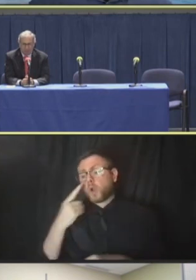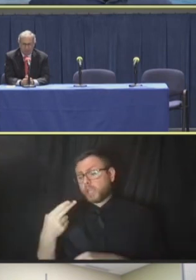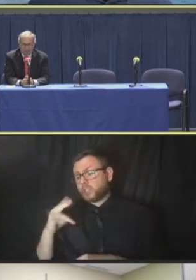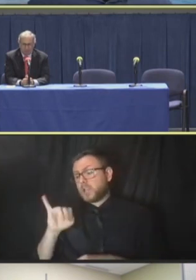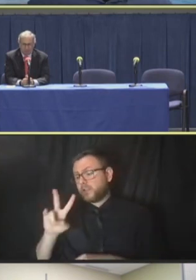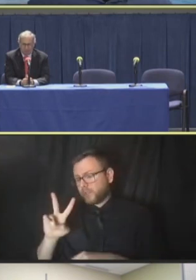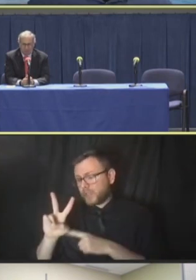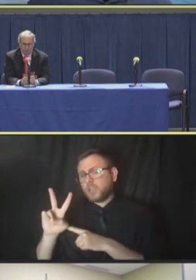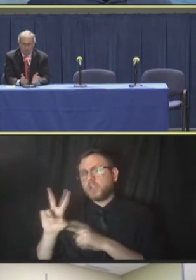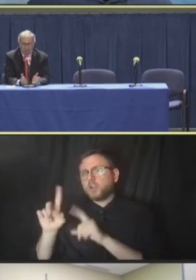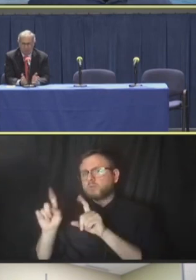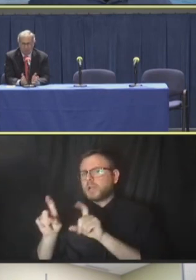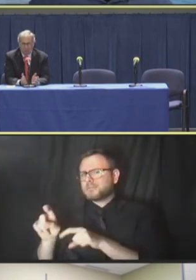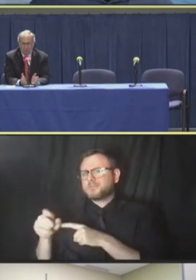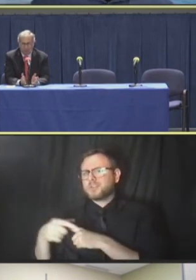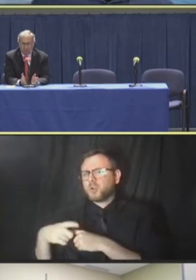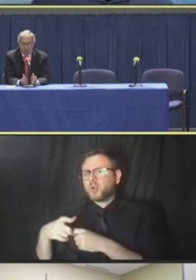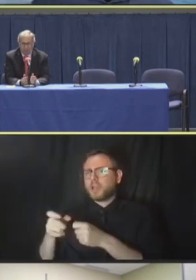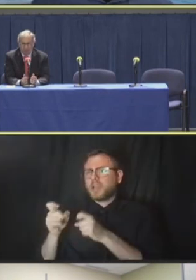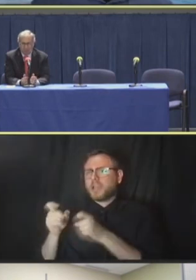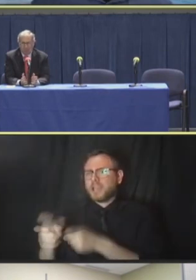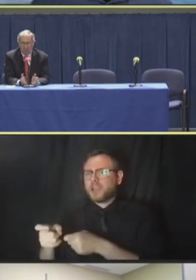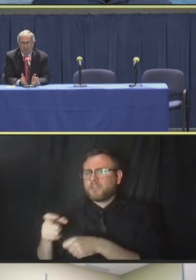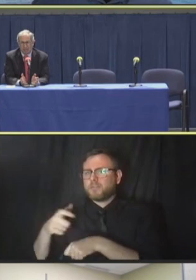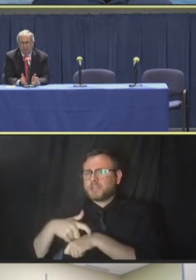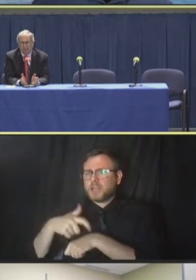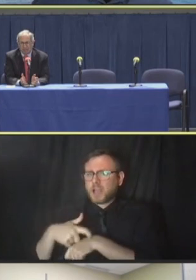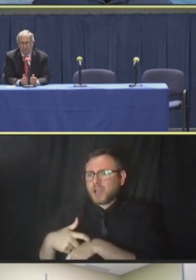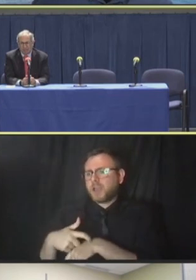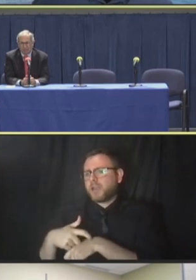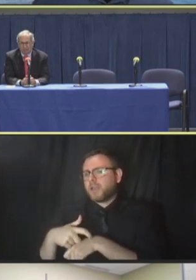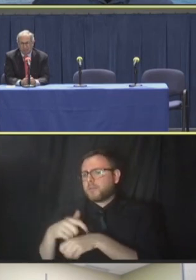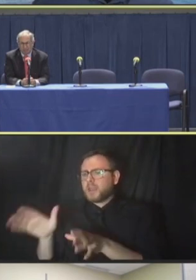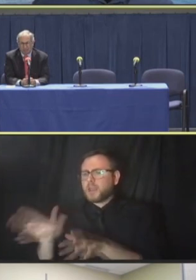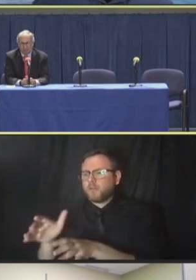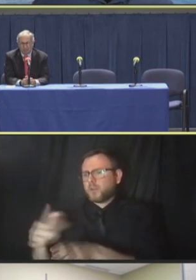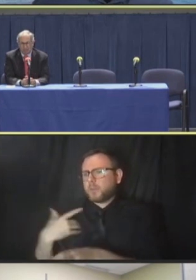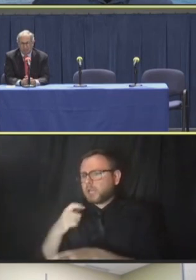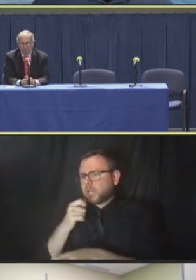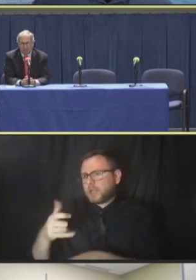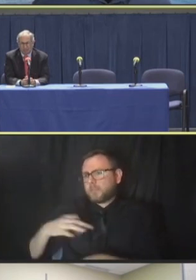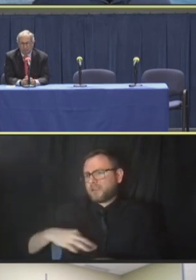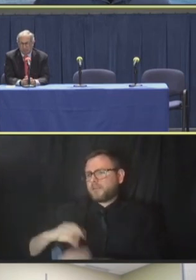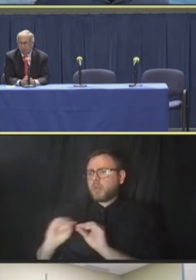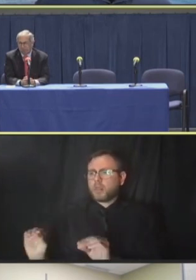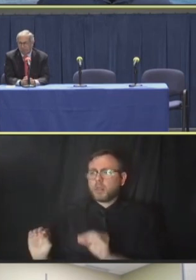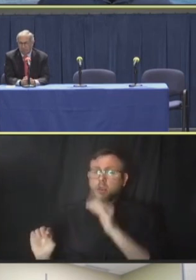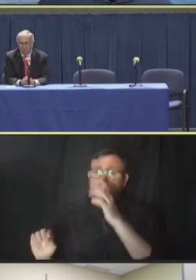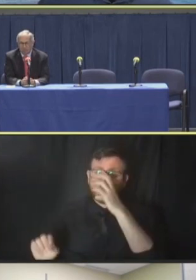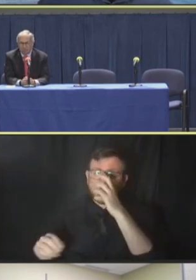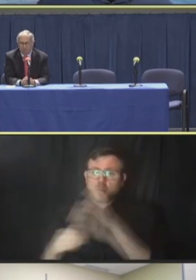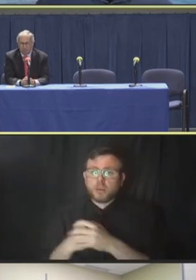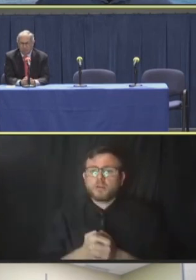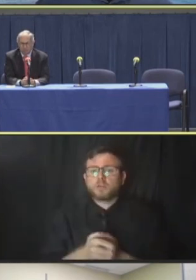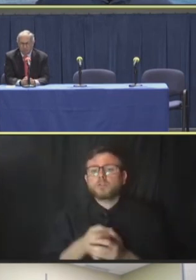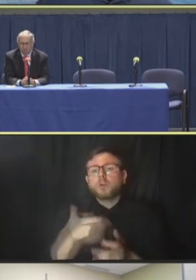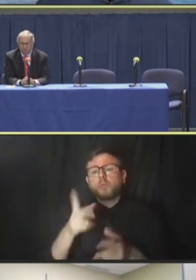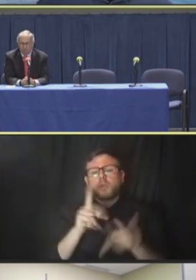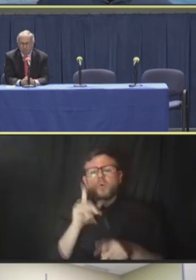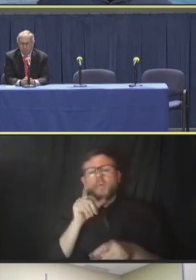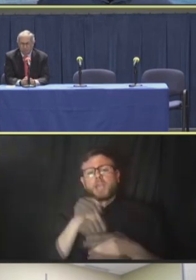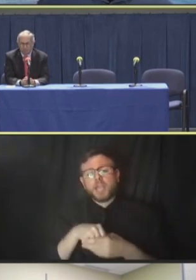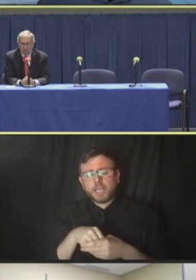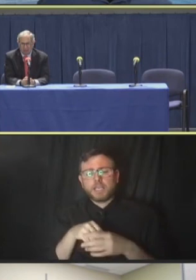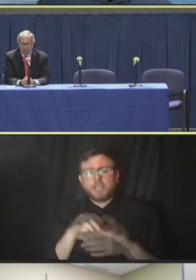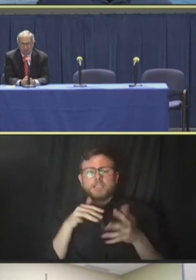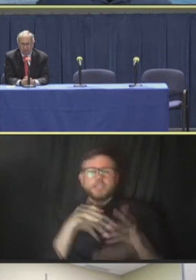actually giving themselves time and effort because they're not getting anything out of it. So what you end up seeing is that people participate in those studies are primarily people